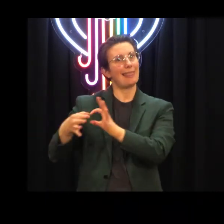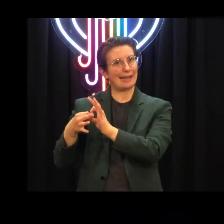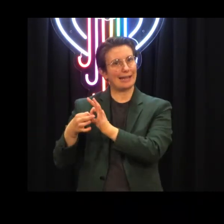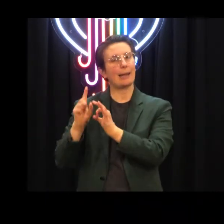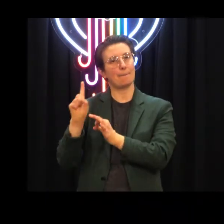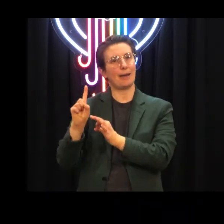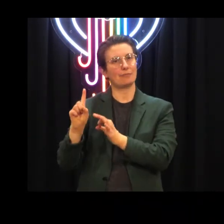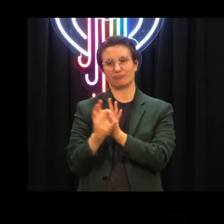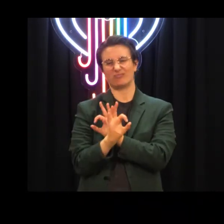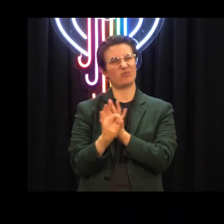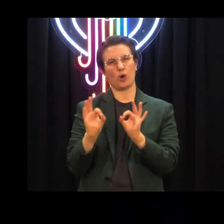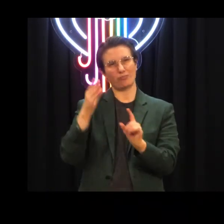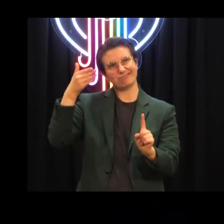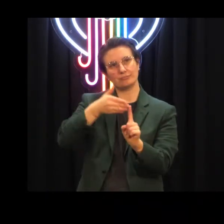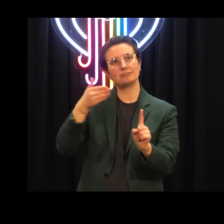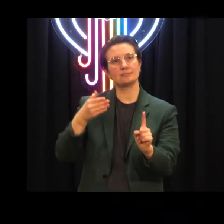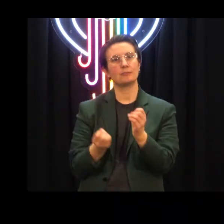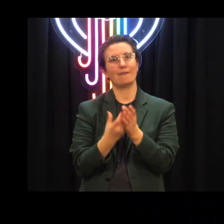se.